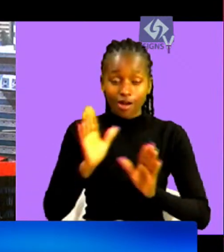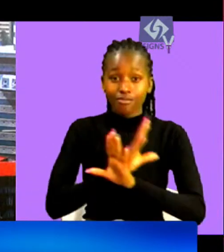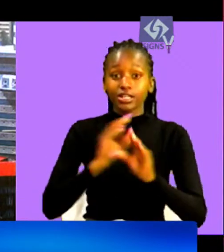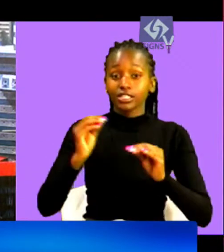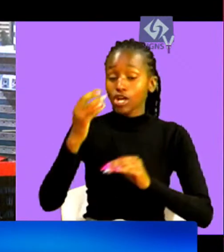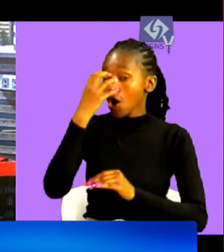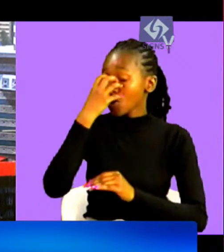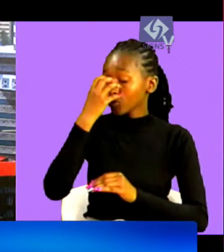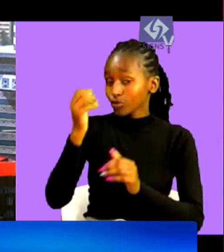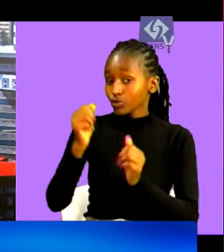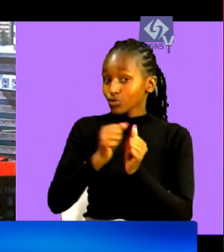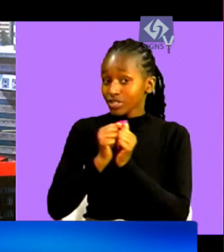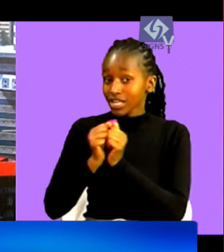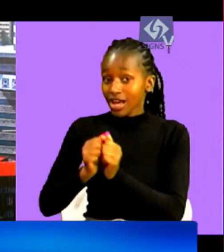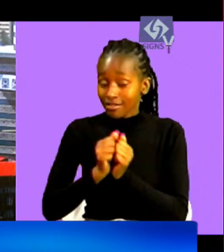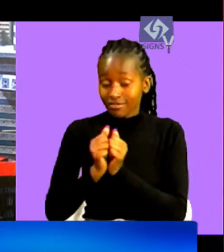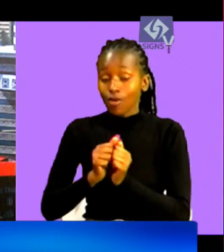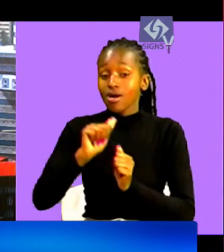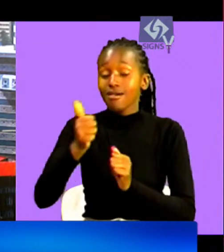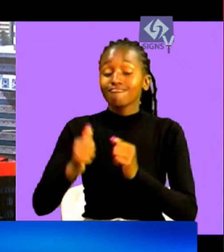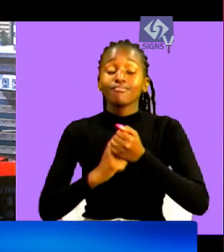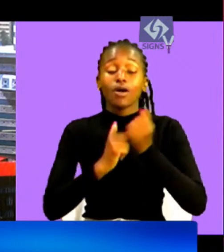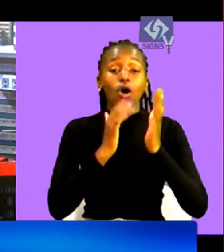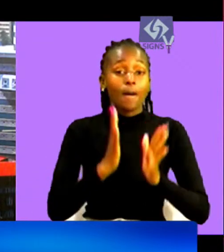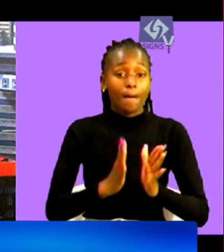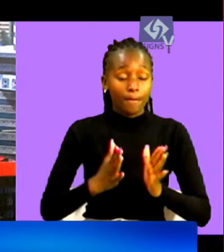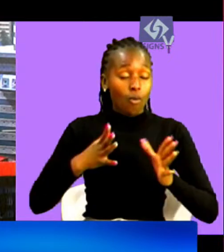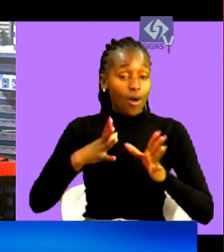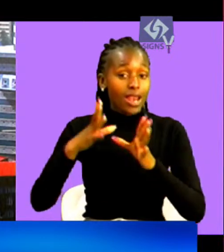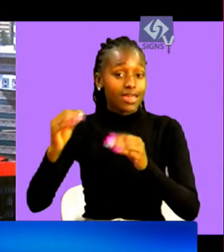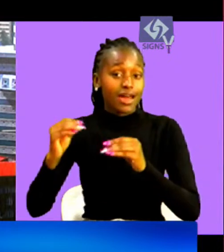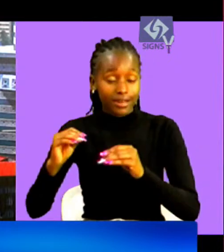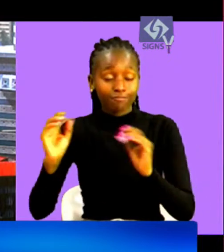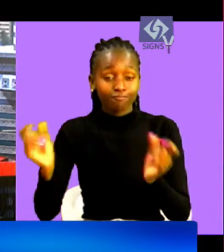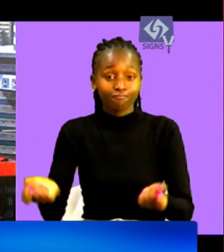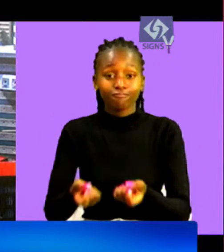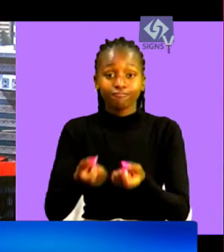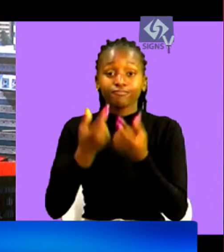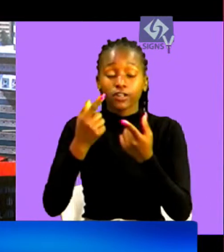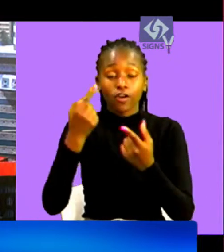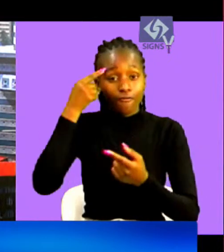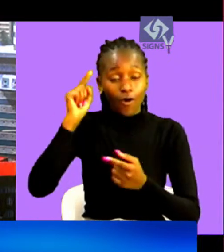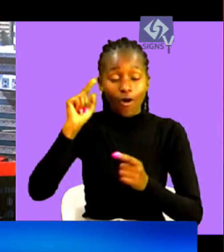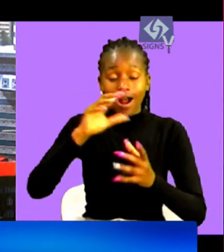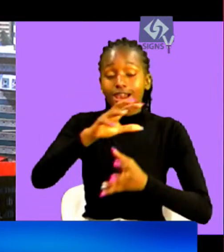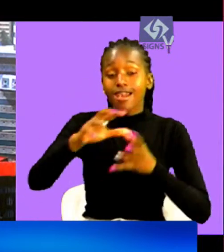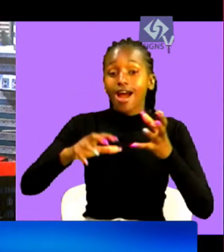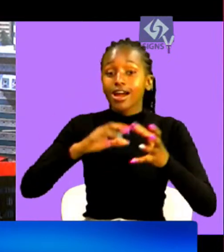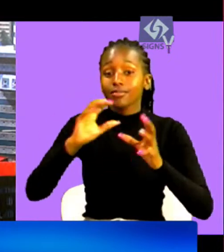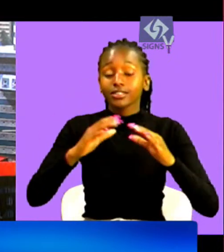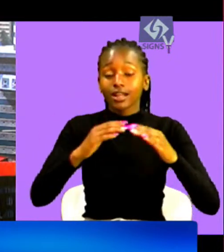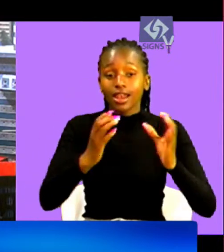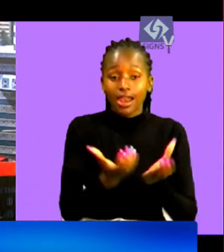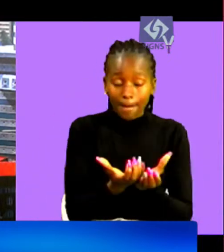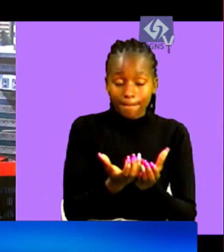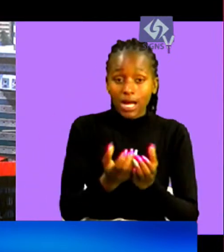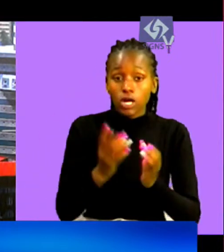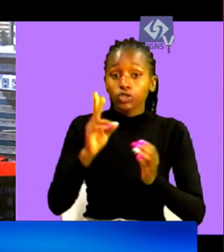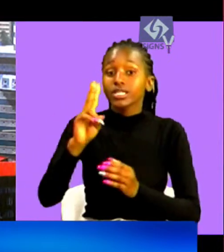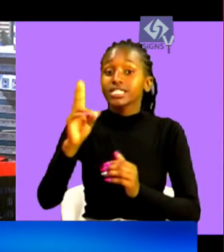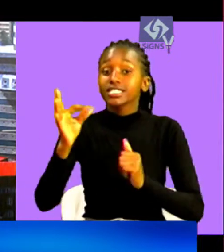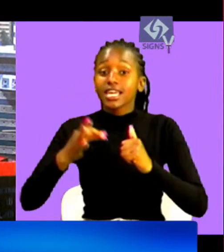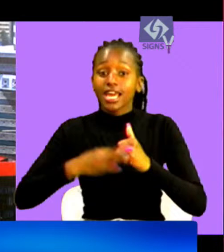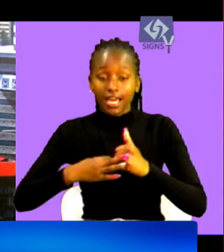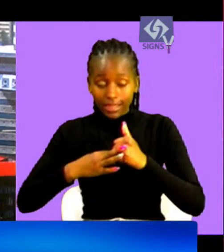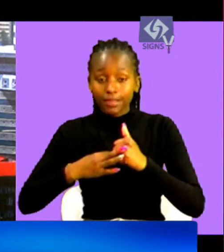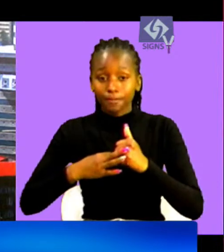delegation, attended the unveiling of the Climate Club on Friday at the 28th COP Summit